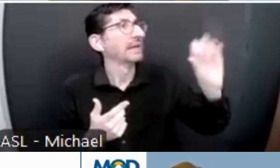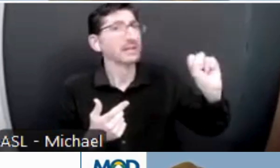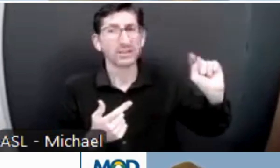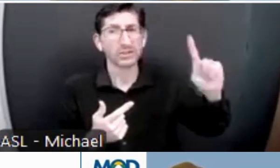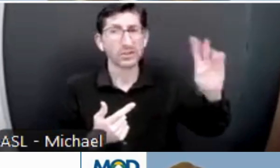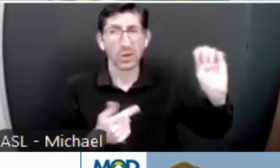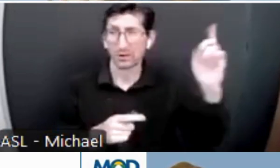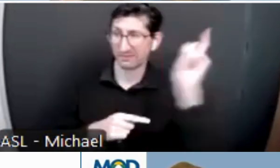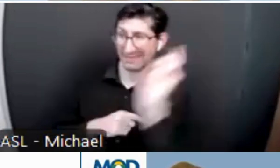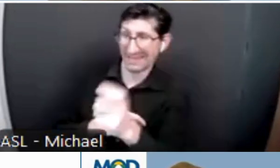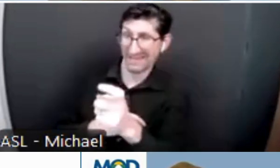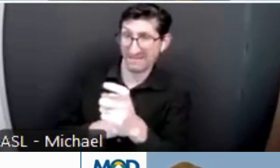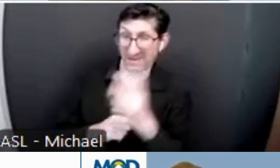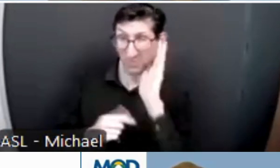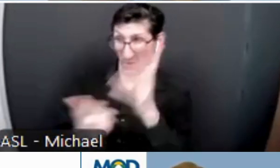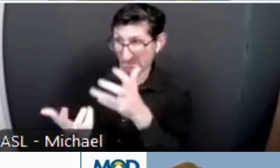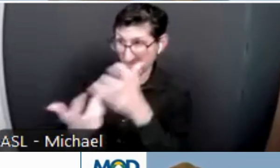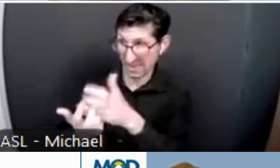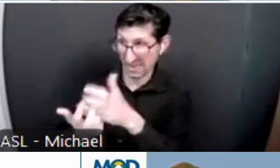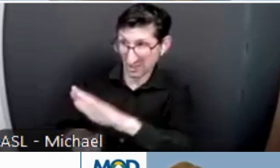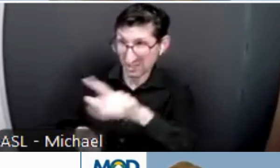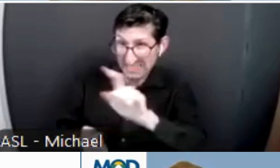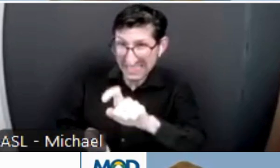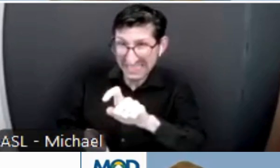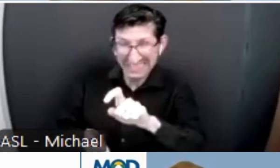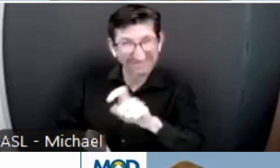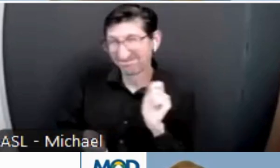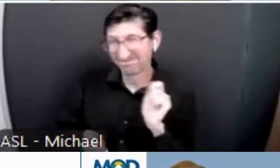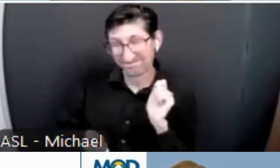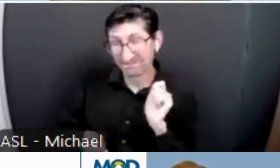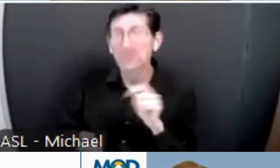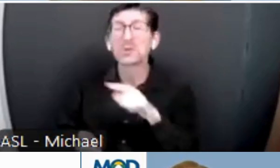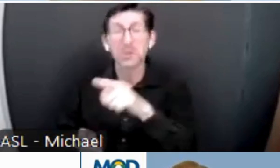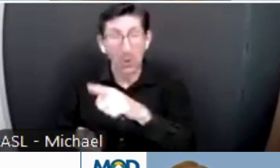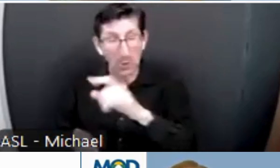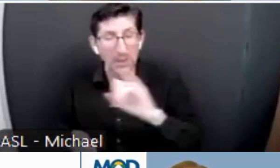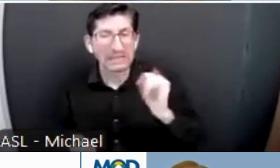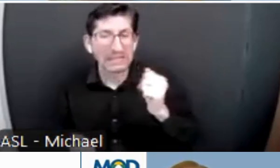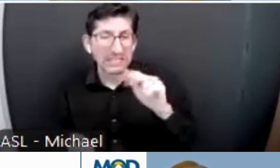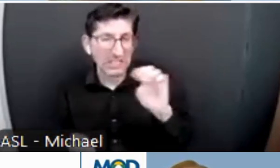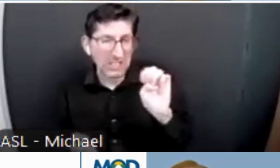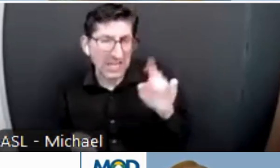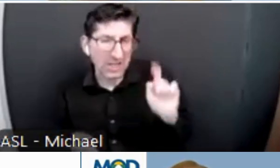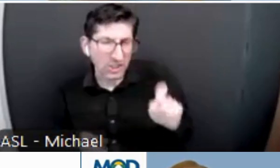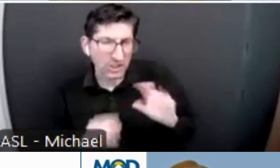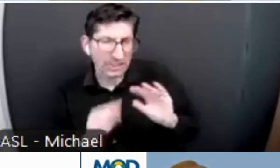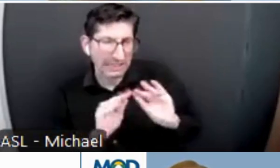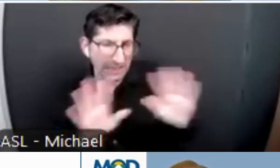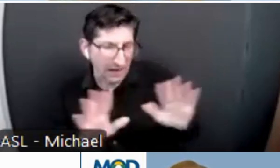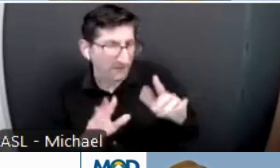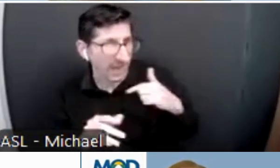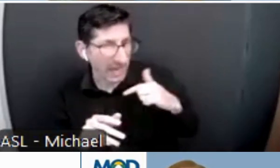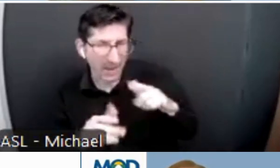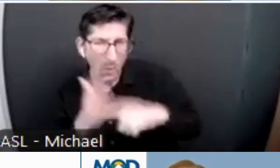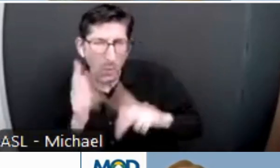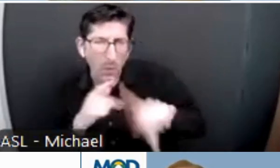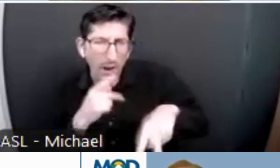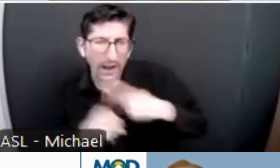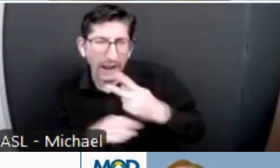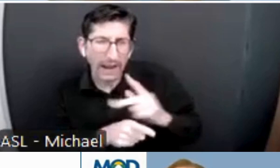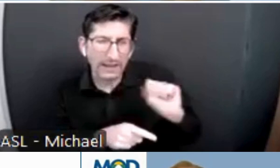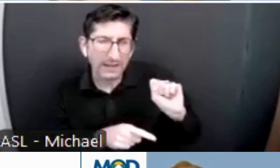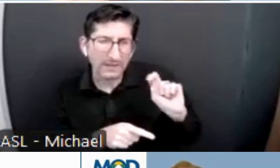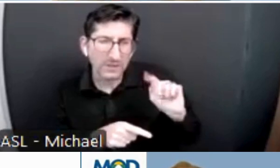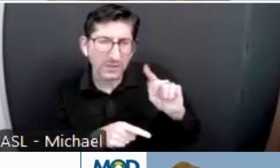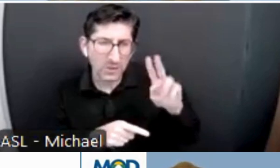her needs. So it would be very helpful for her to clarify the type of stove she's looking for by saying something